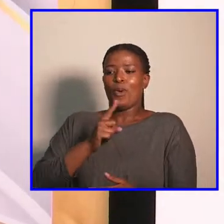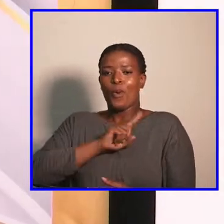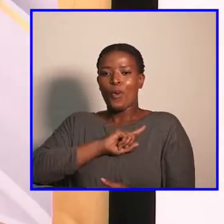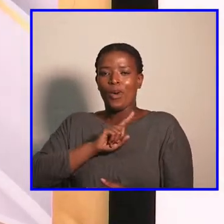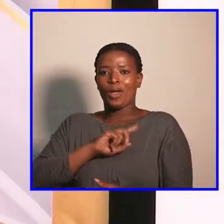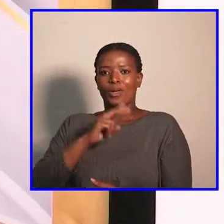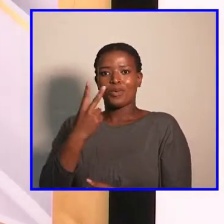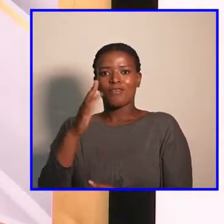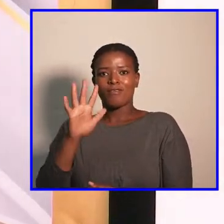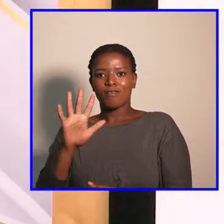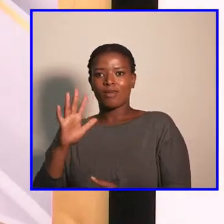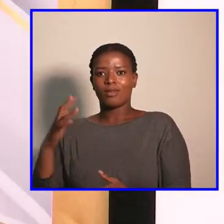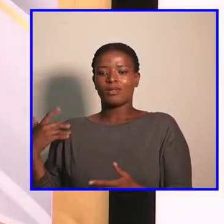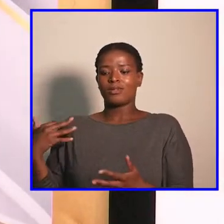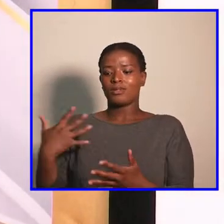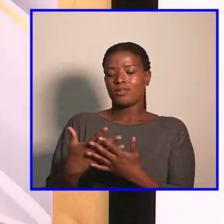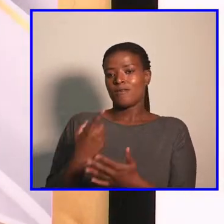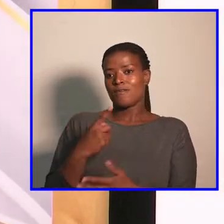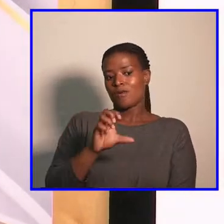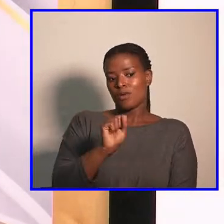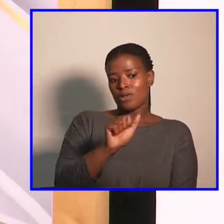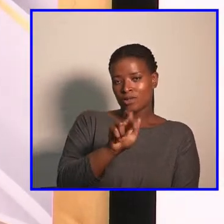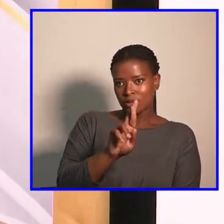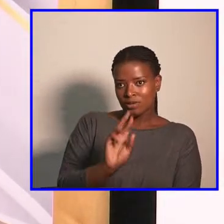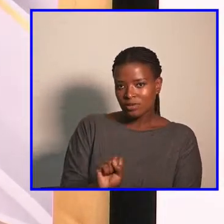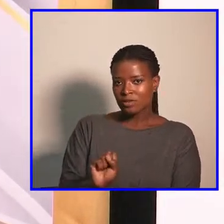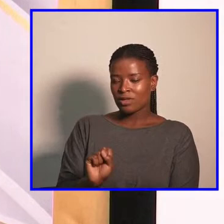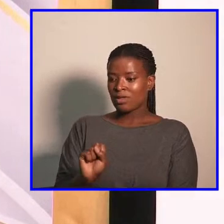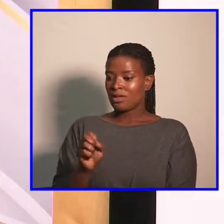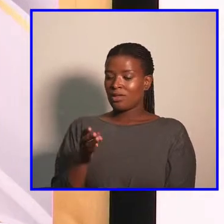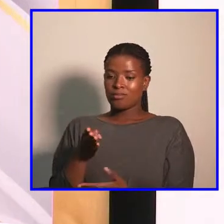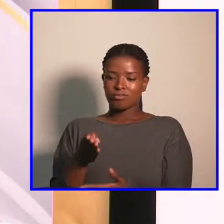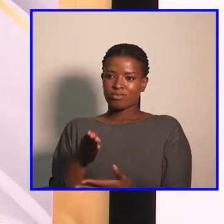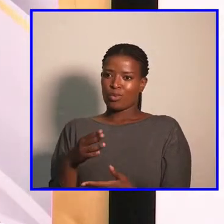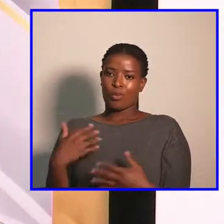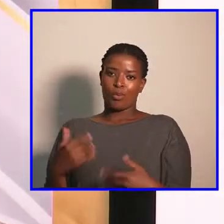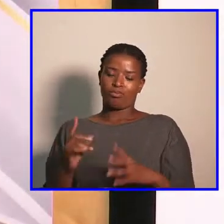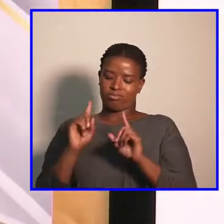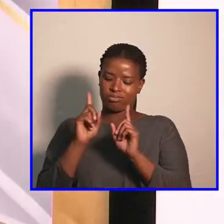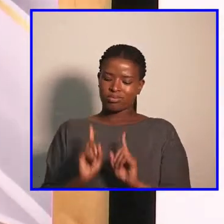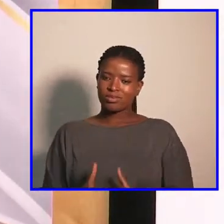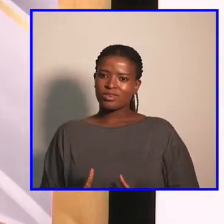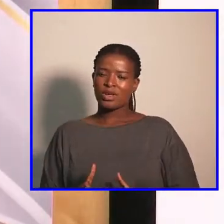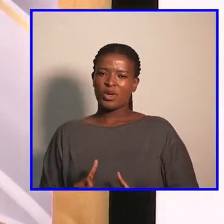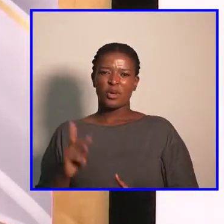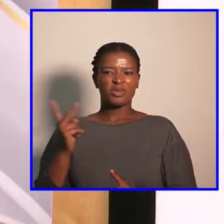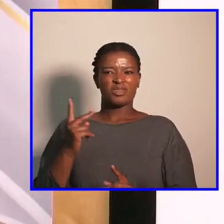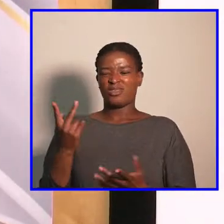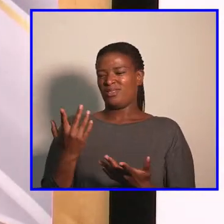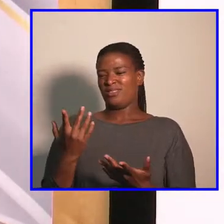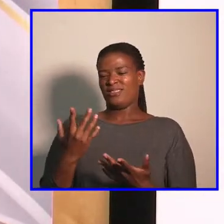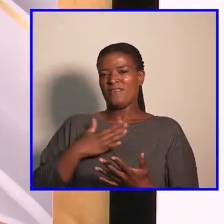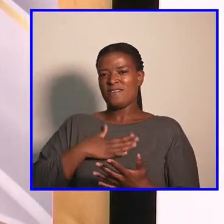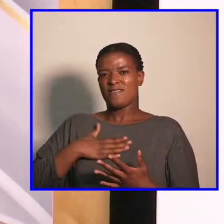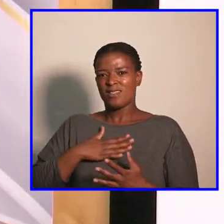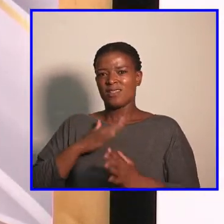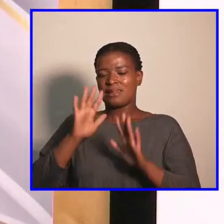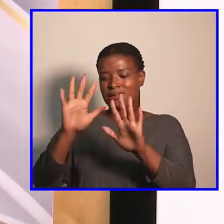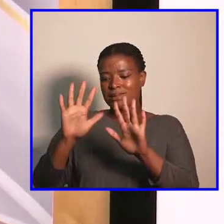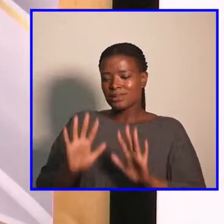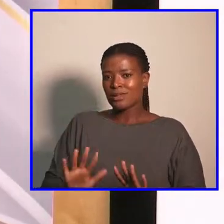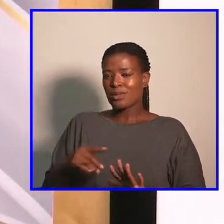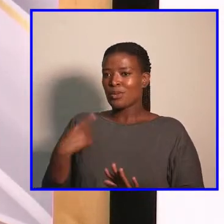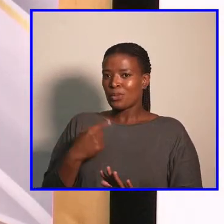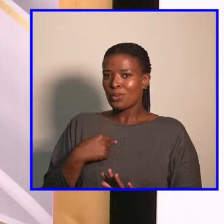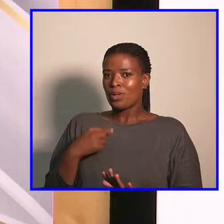celebration of SARS, appropriately. And so we are therefore honored and privileged that you